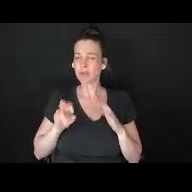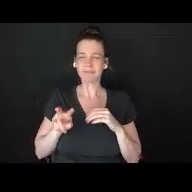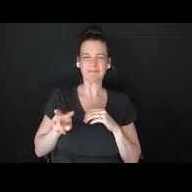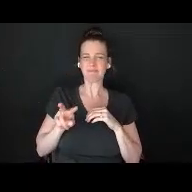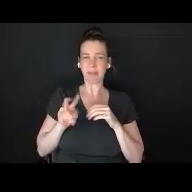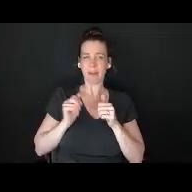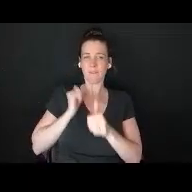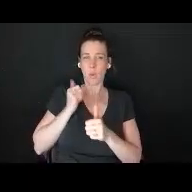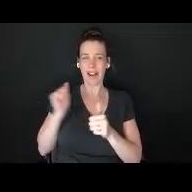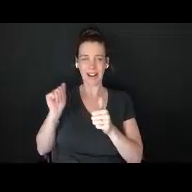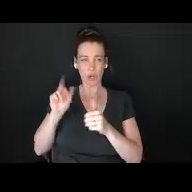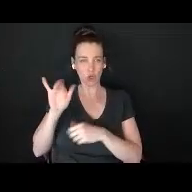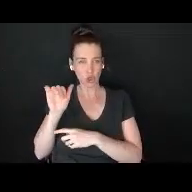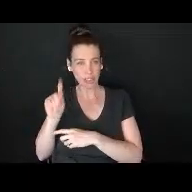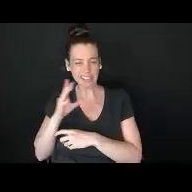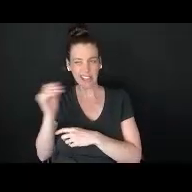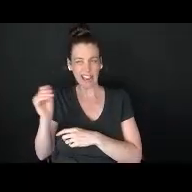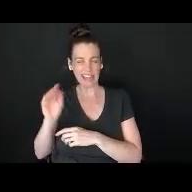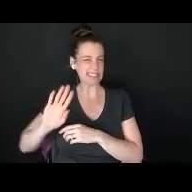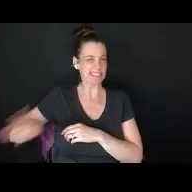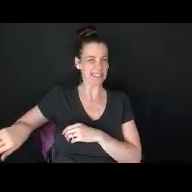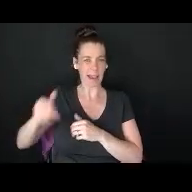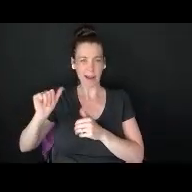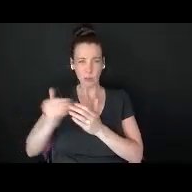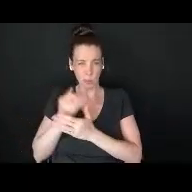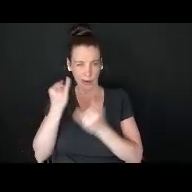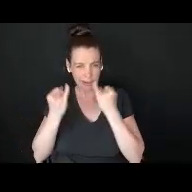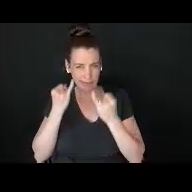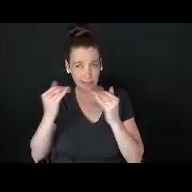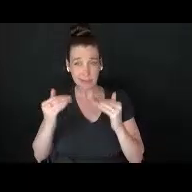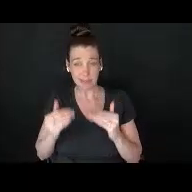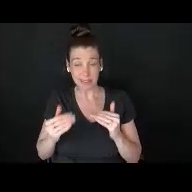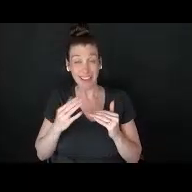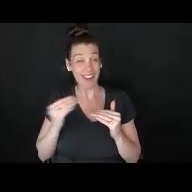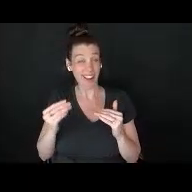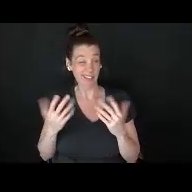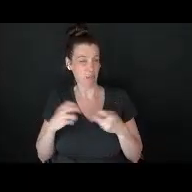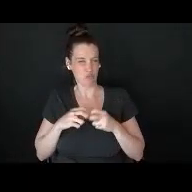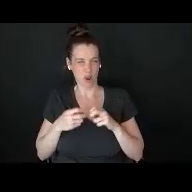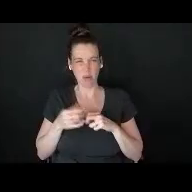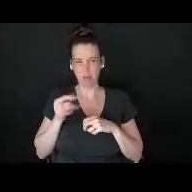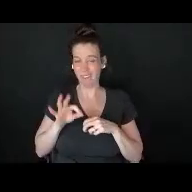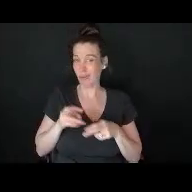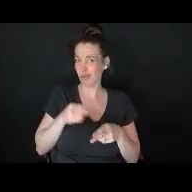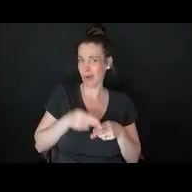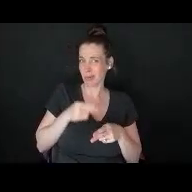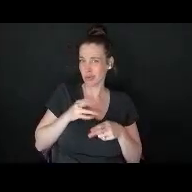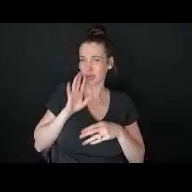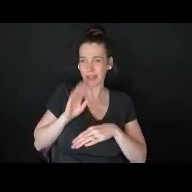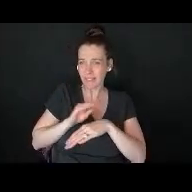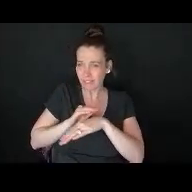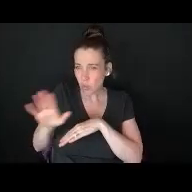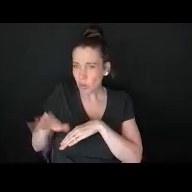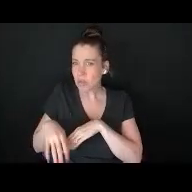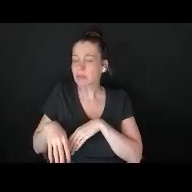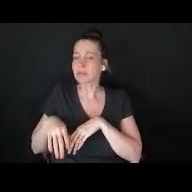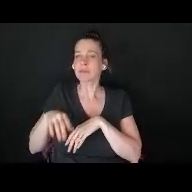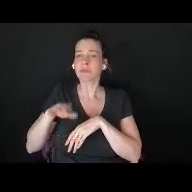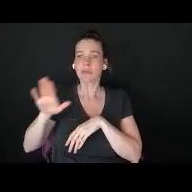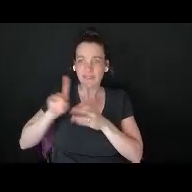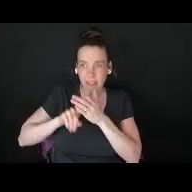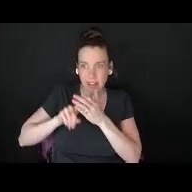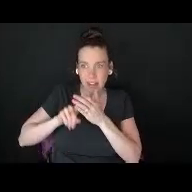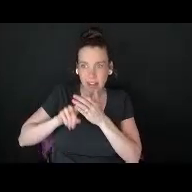and overlooking new ideas, and the problem of reputation influencing evaluations of investigators and